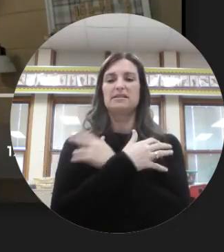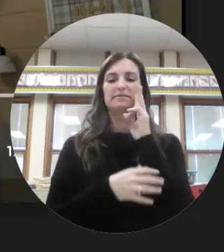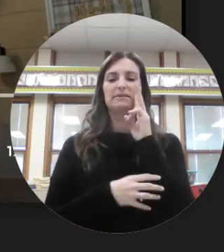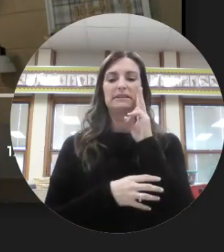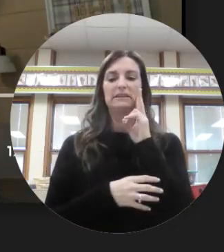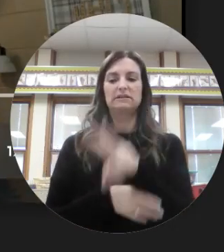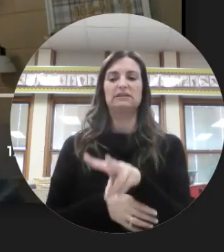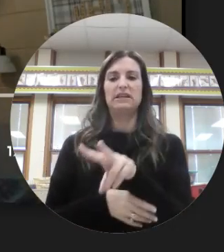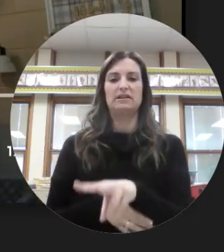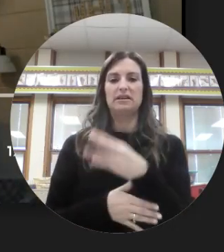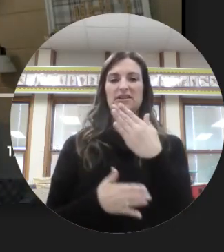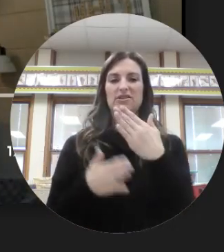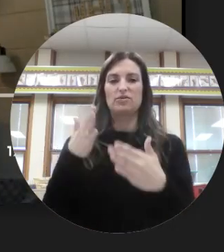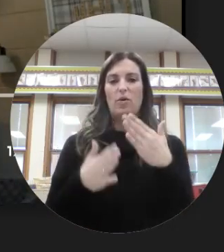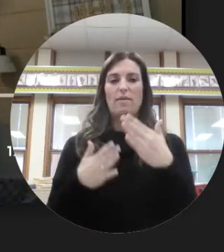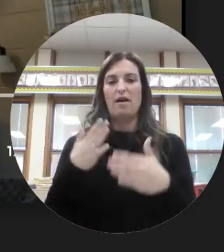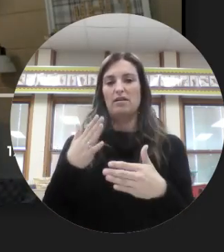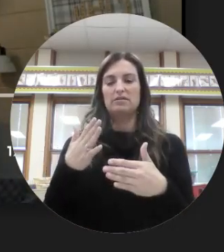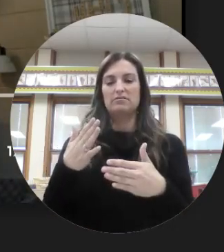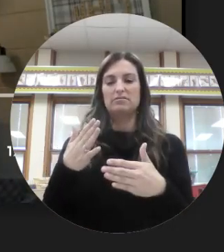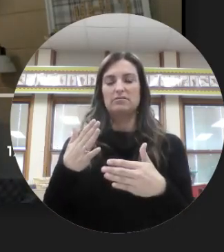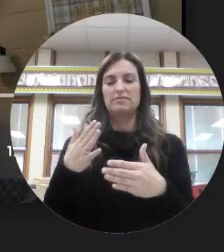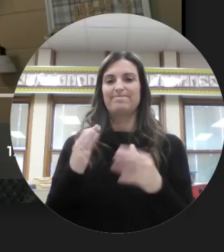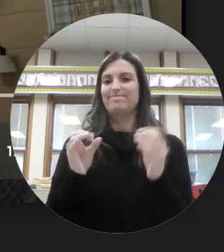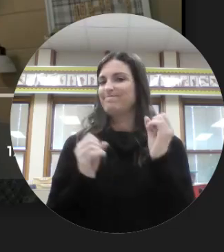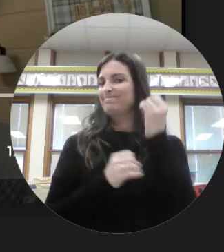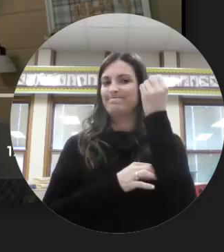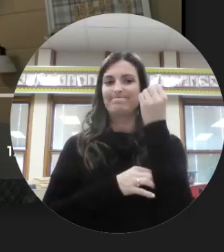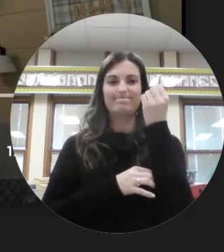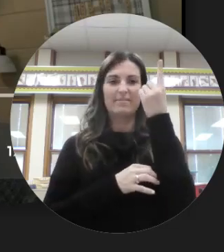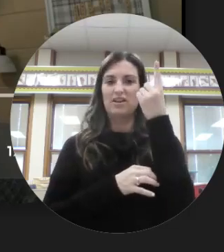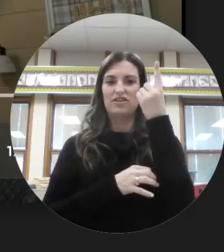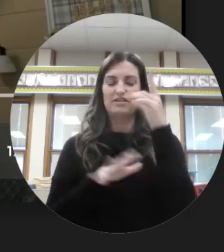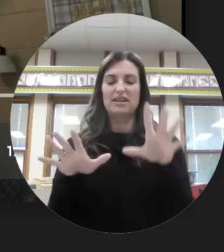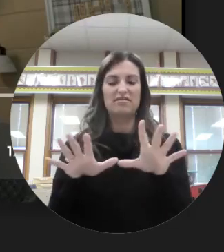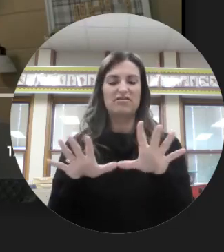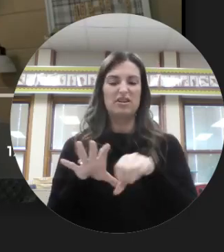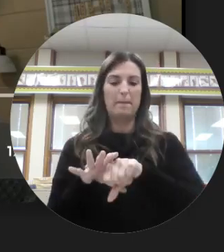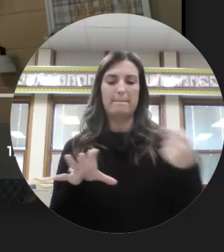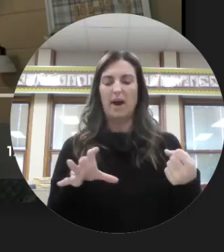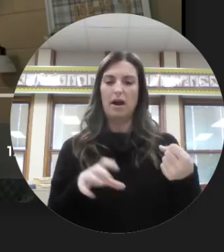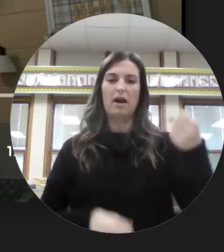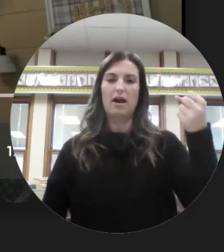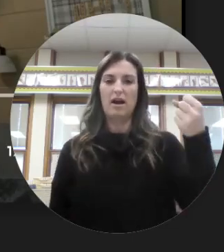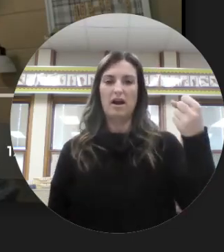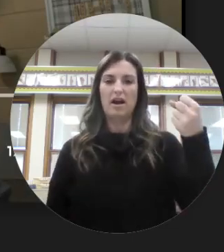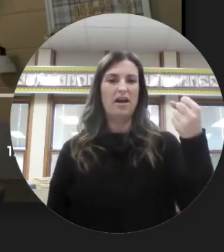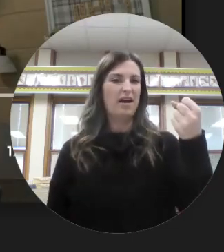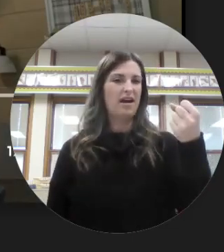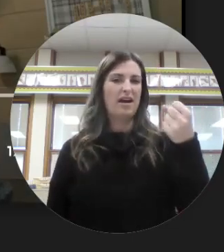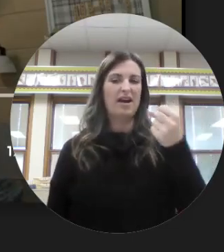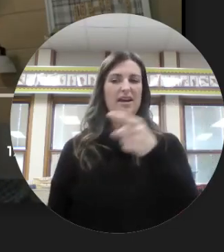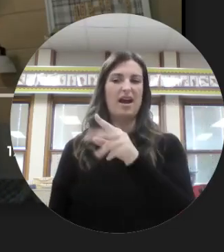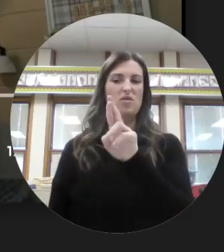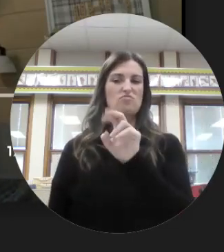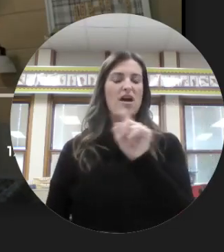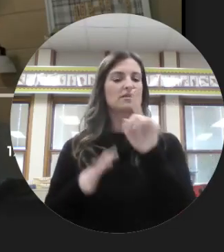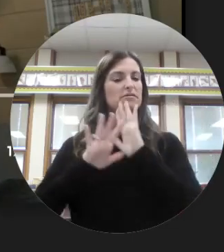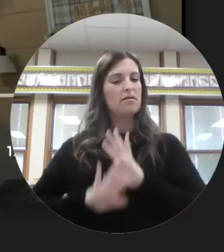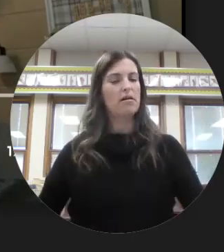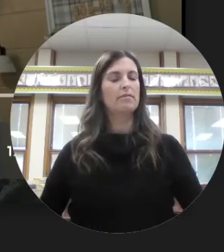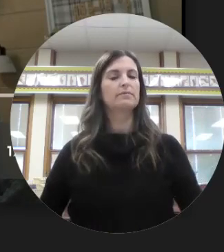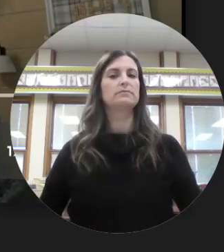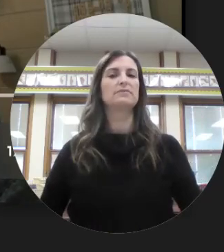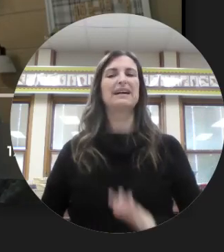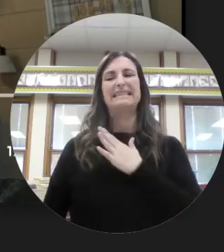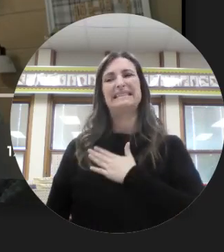at the robot's stump of a leg. Nobody understood how a foot could pop off like that, or how Roz could remain calm. "Roz,